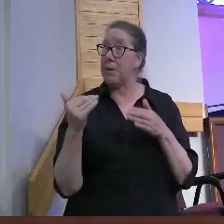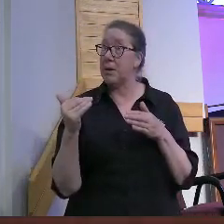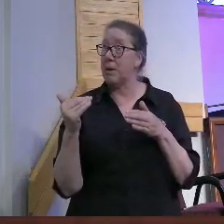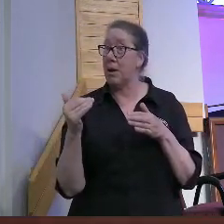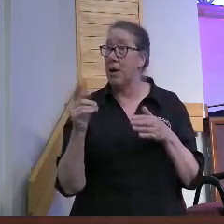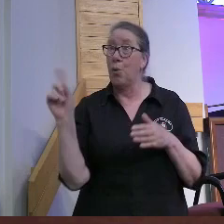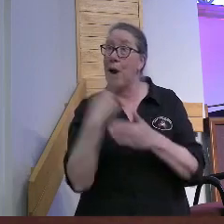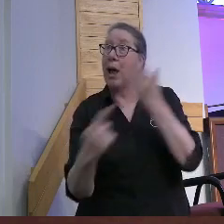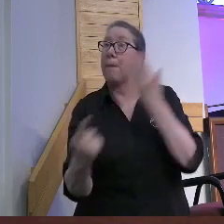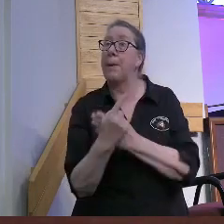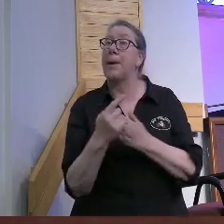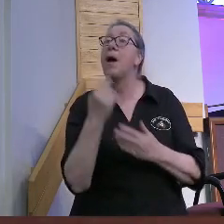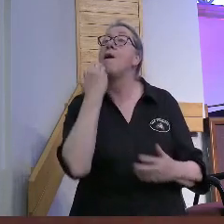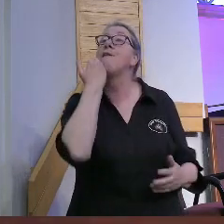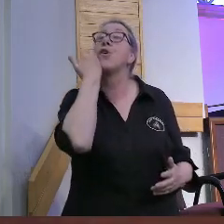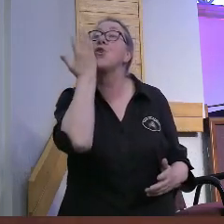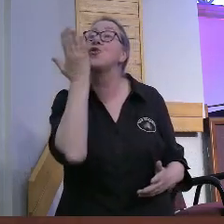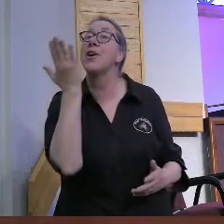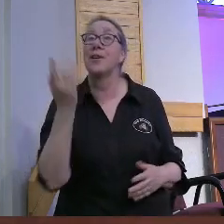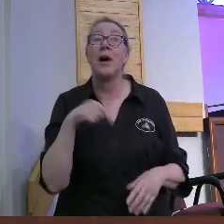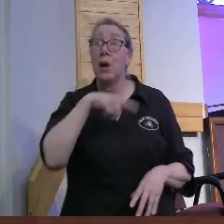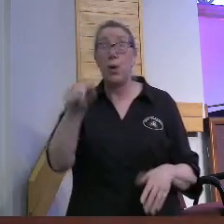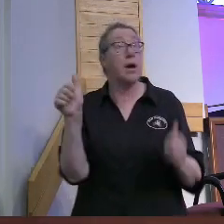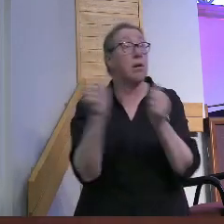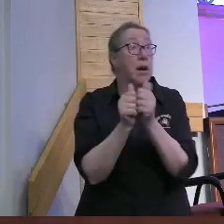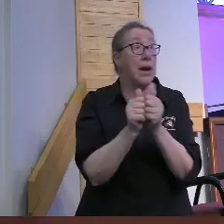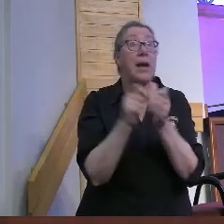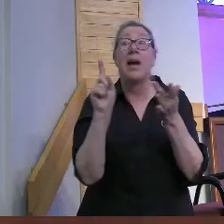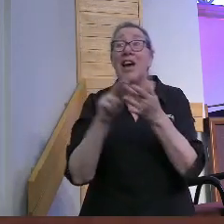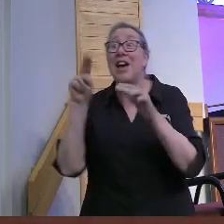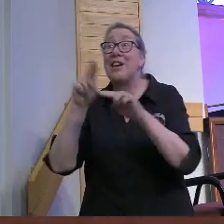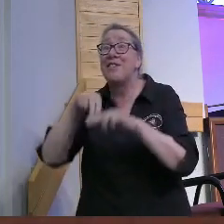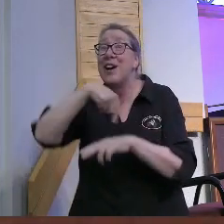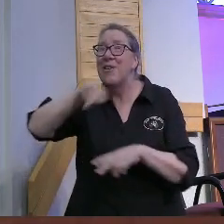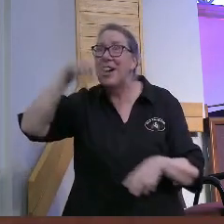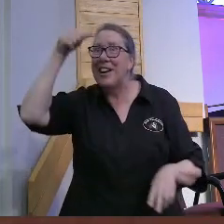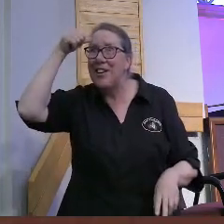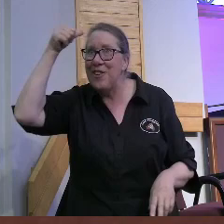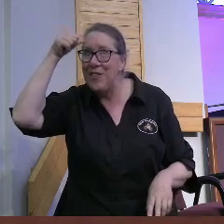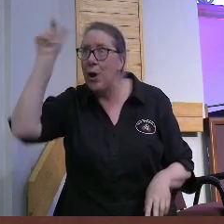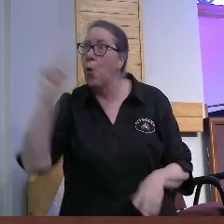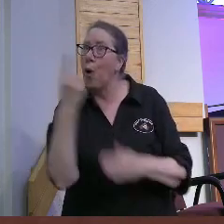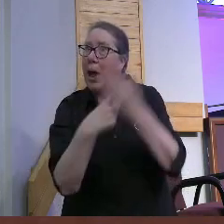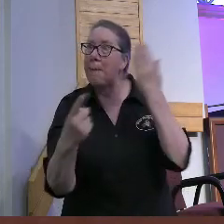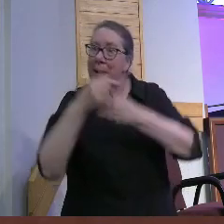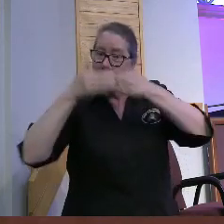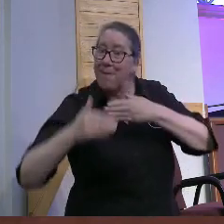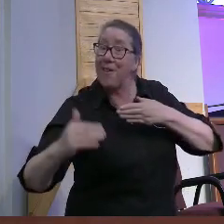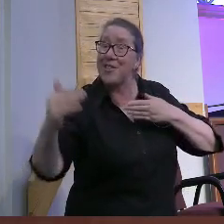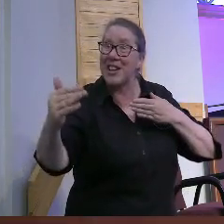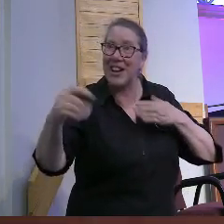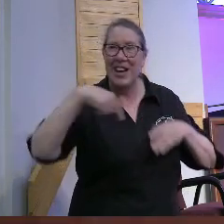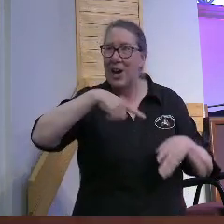the future. And I'm sure we could all agree that if we knew what was going to happen, we wouldn't worry quite as much. And so